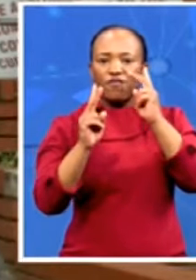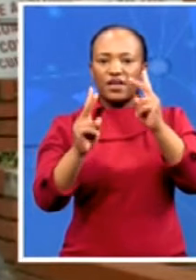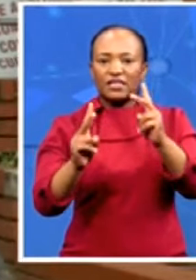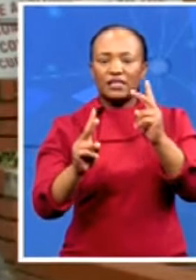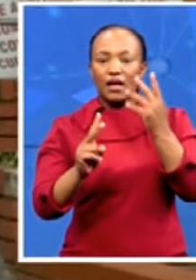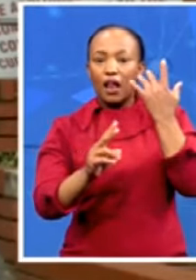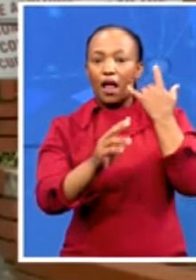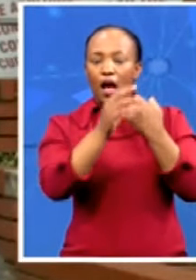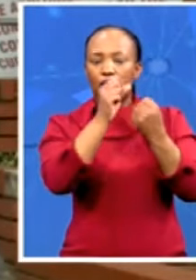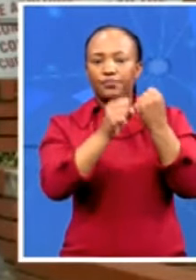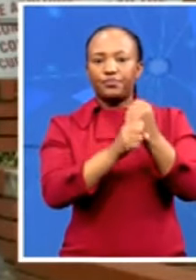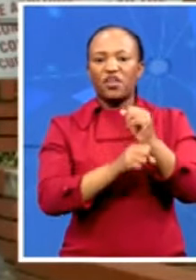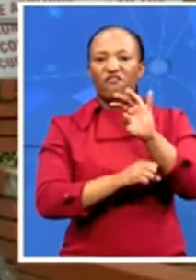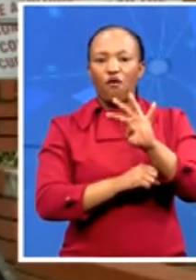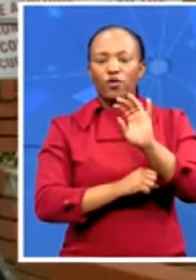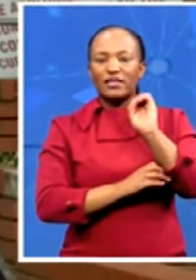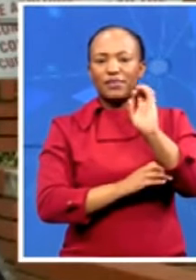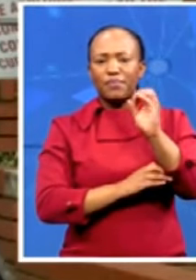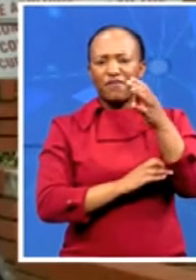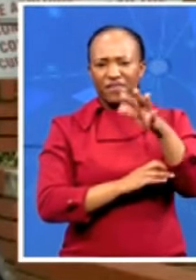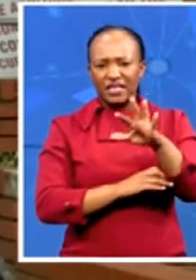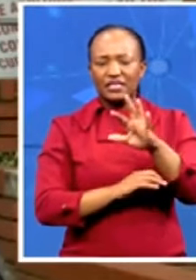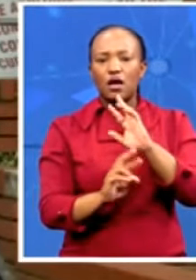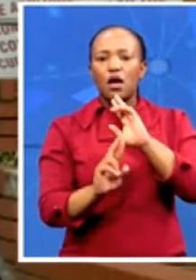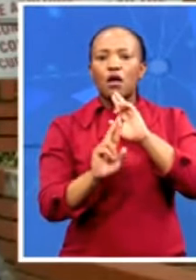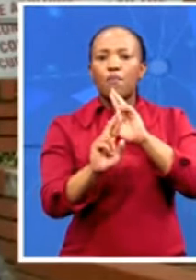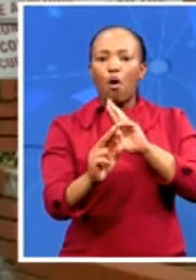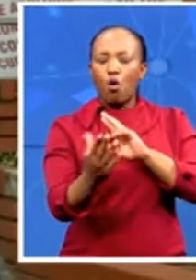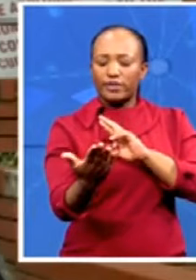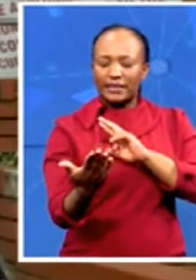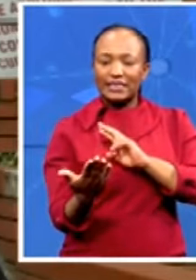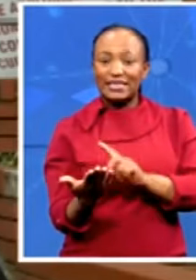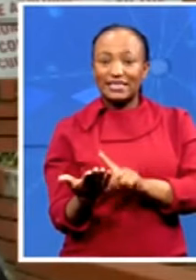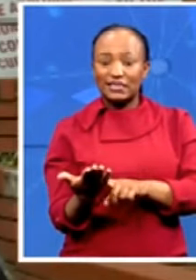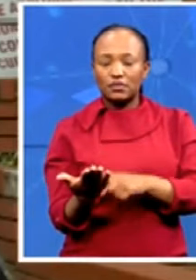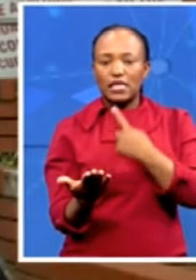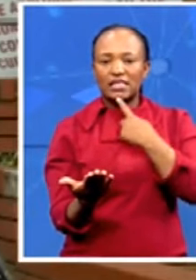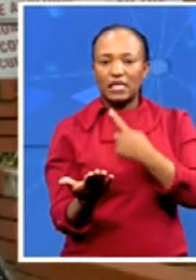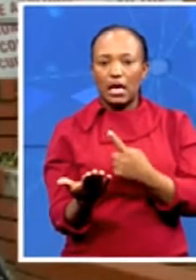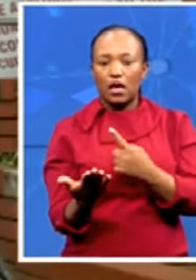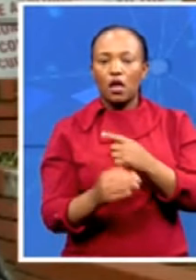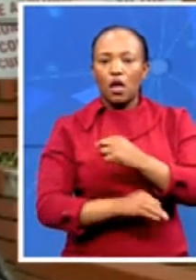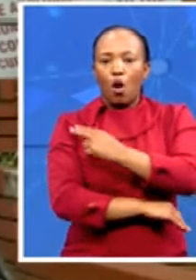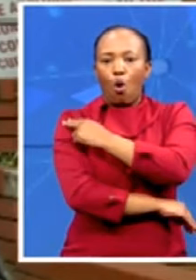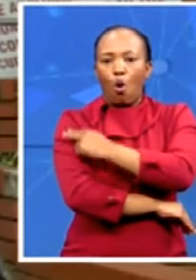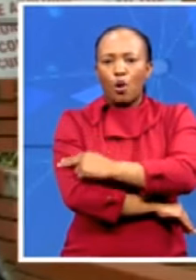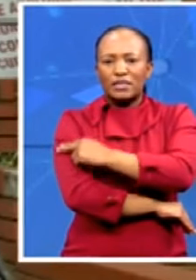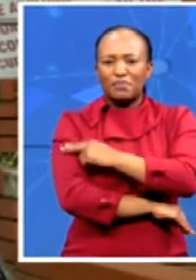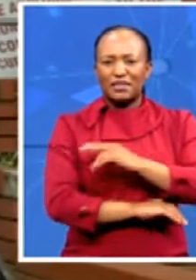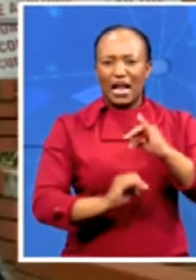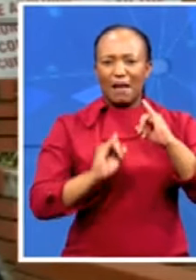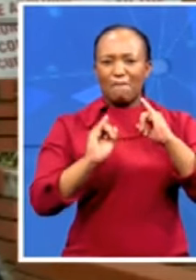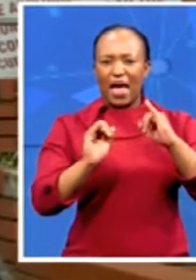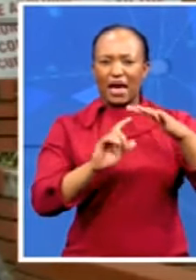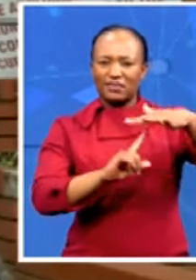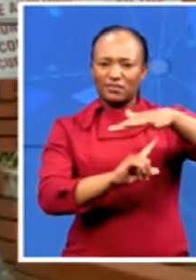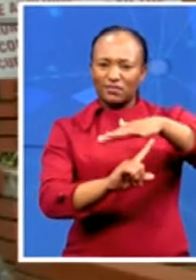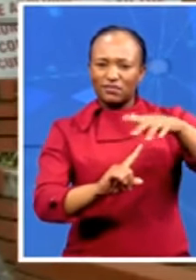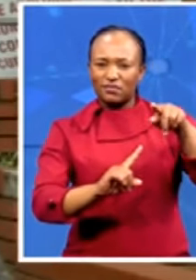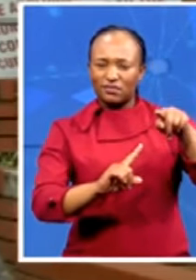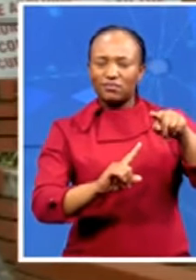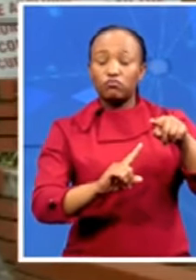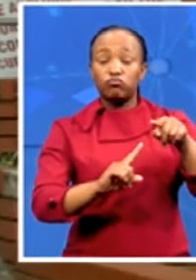this report saying that this hospital is in a poor state, it's in a deplorable state, and also it cannot care